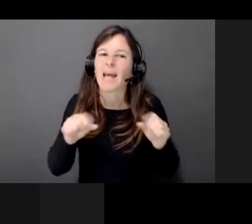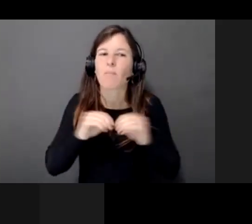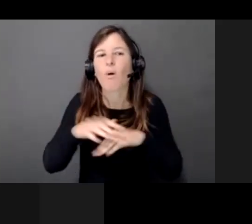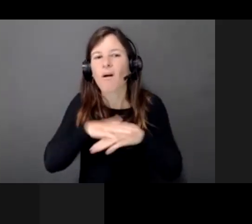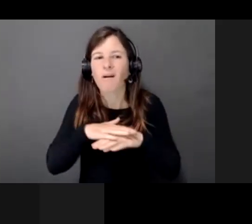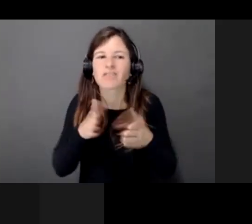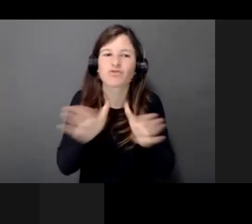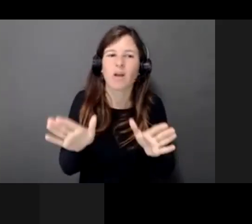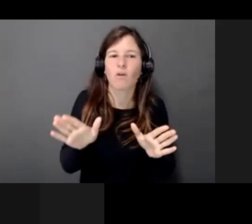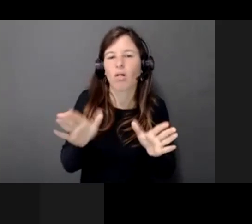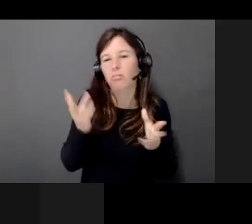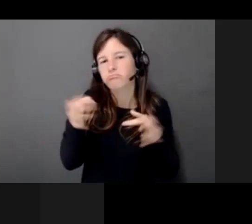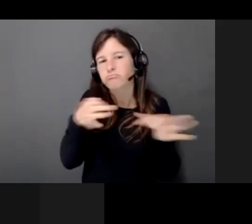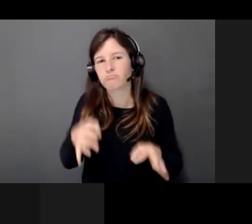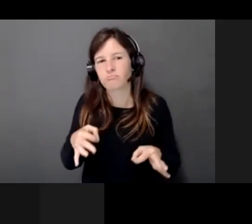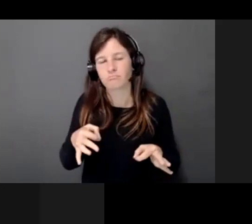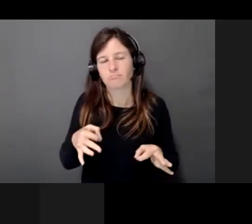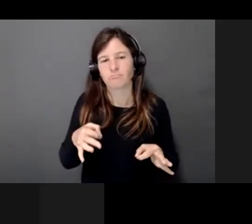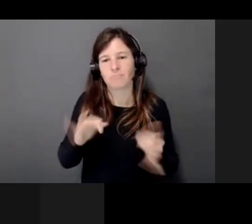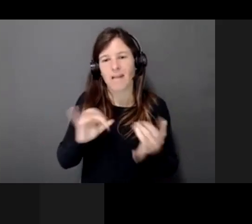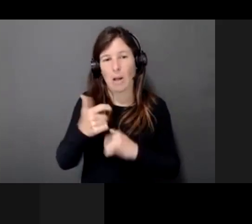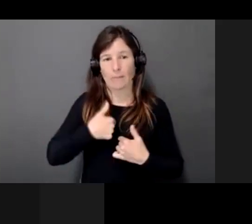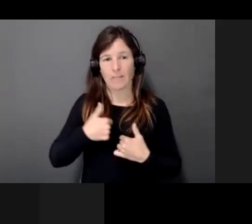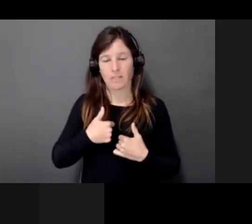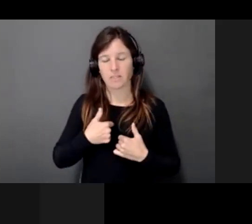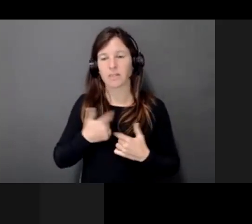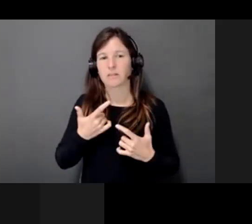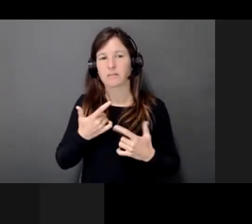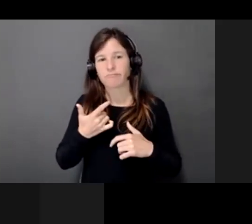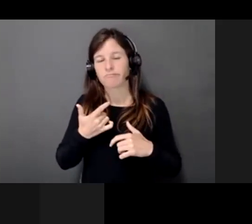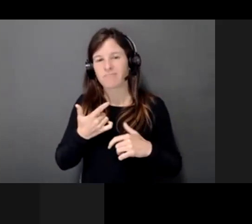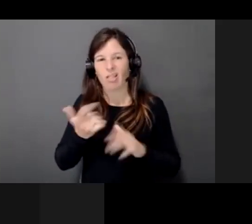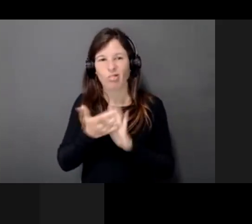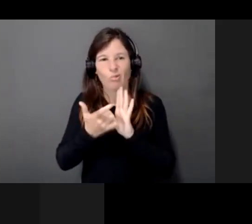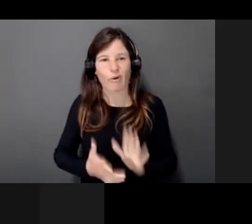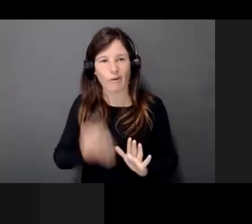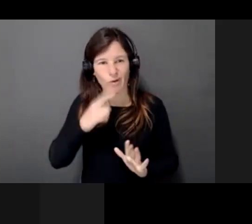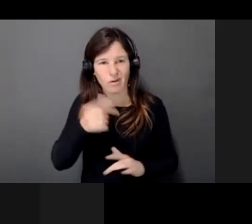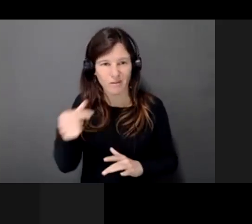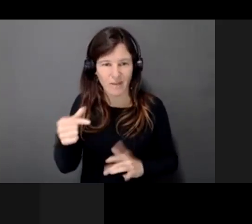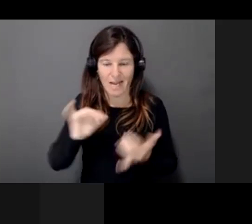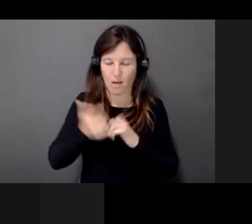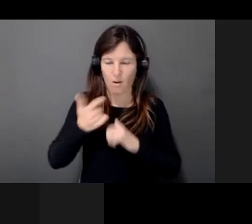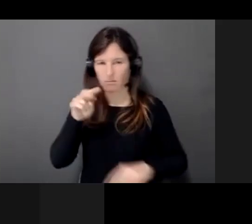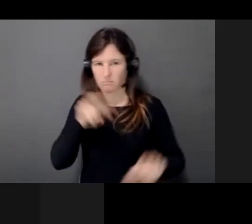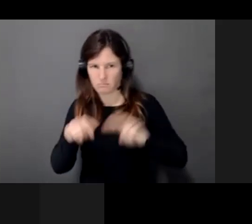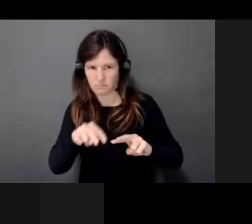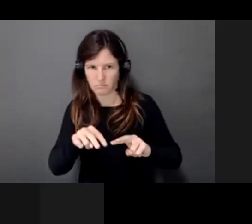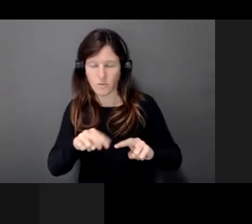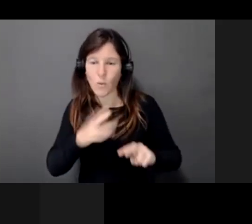look at this. And firstly, the best way to get movement on a case is to talk to the